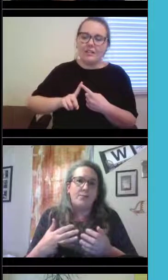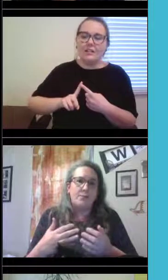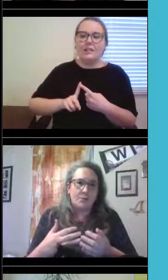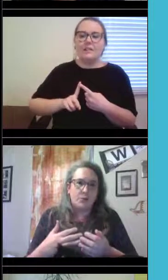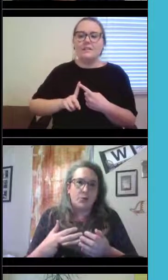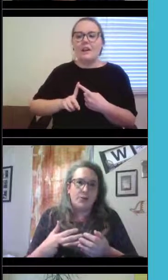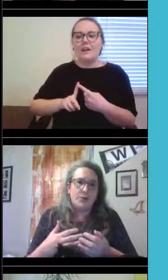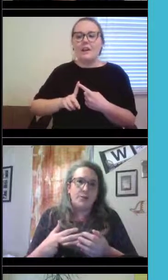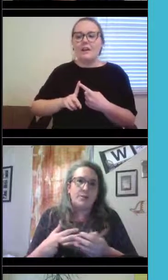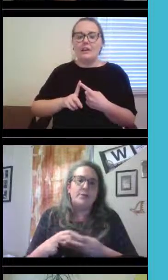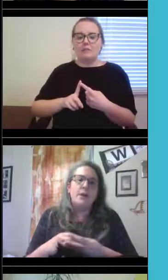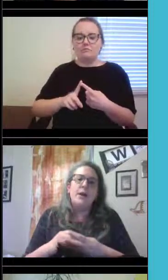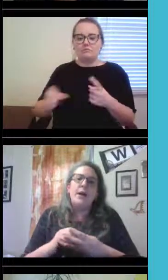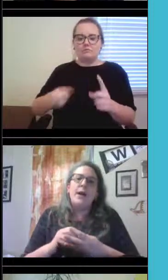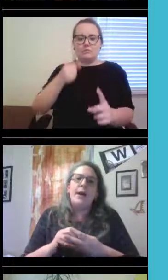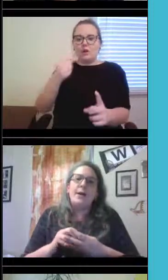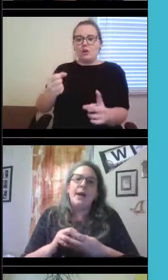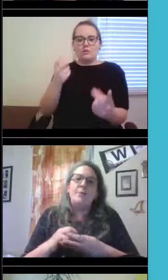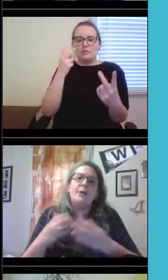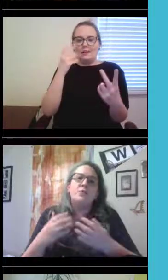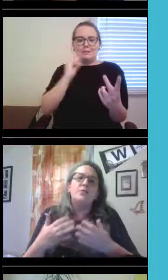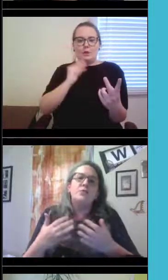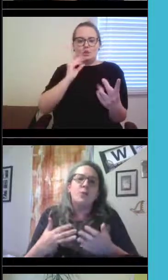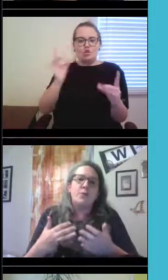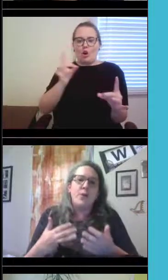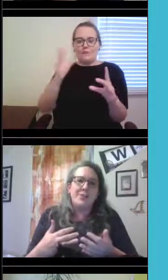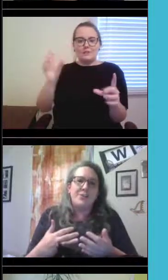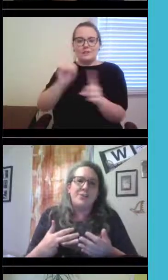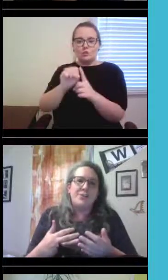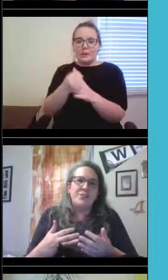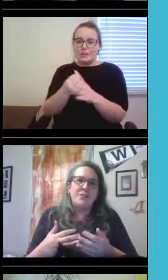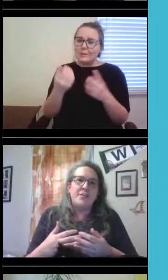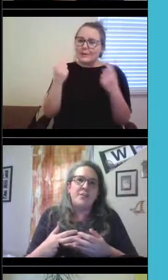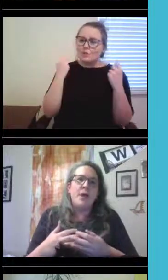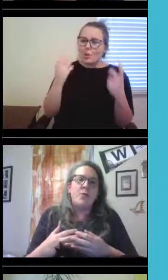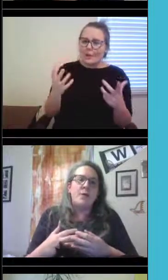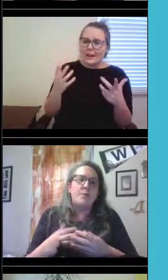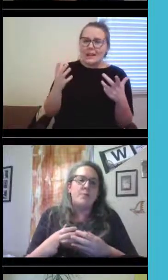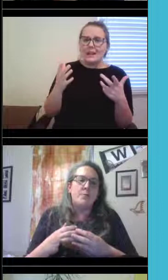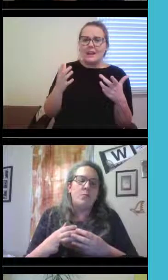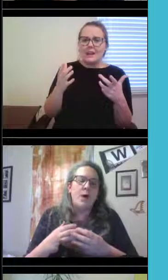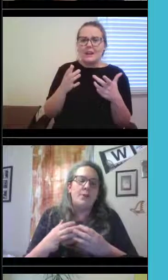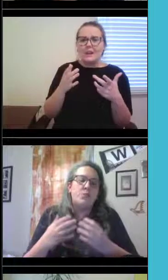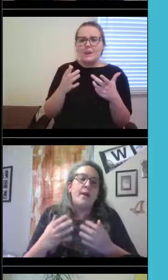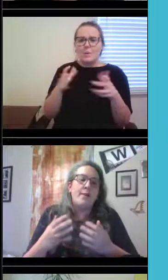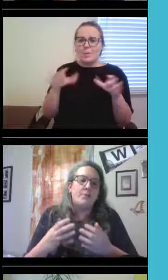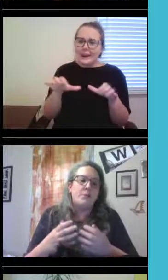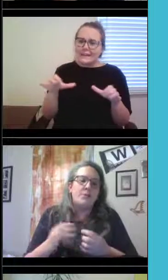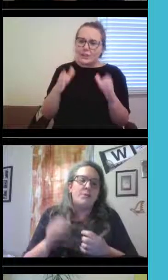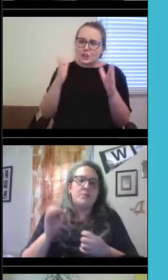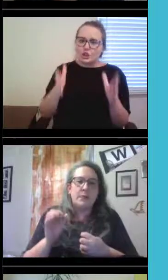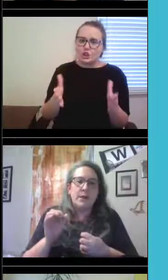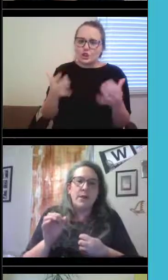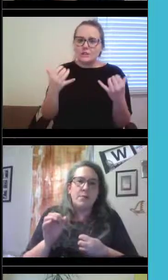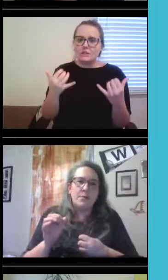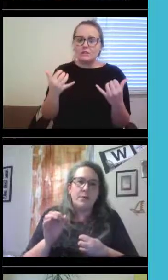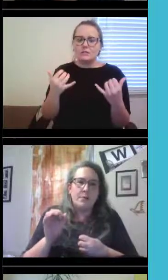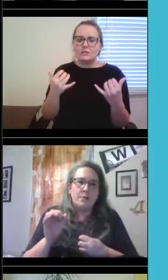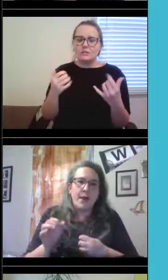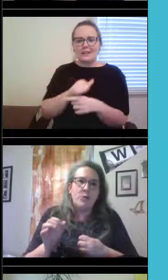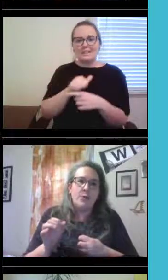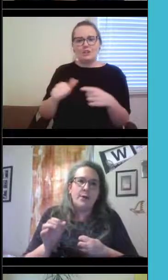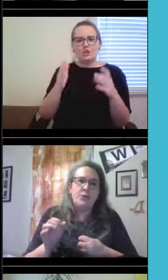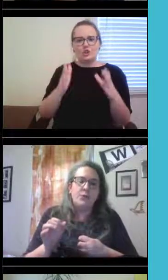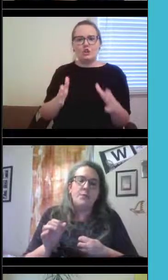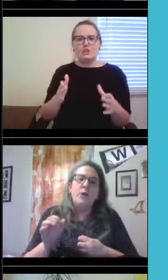various awful situations. And again, because we have so many practitioners here, I just want everyone to be really careful